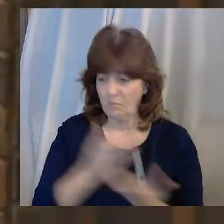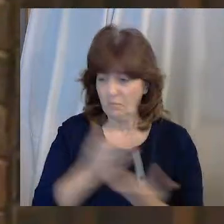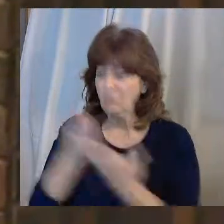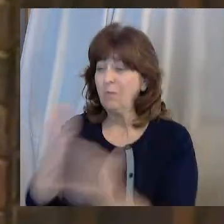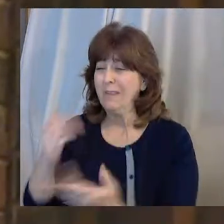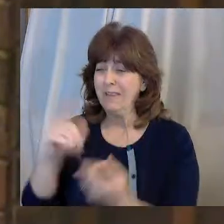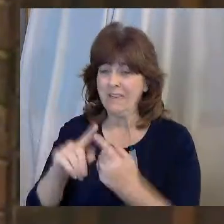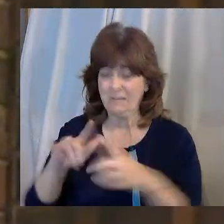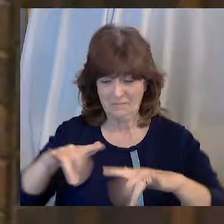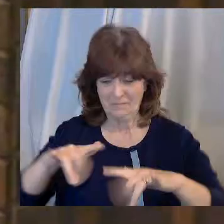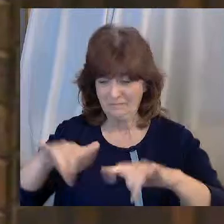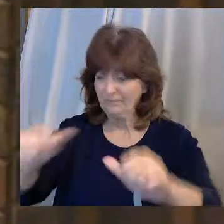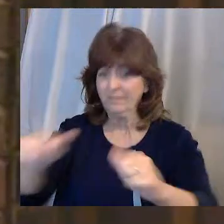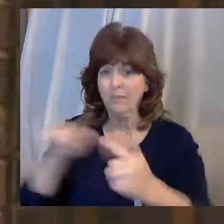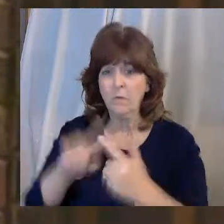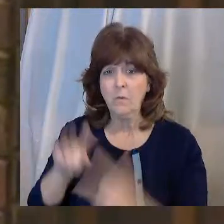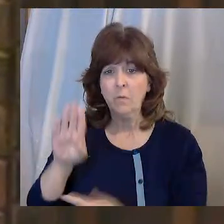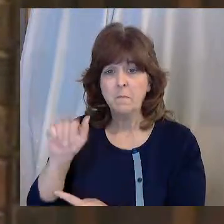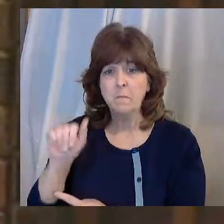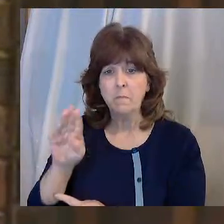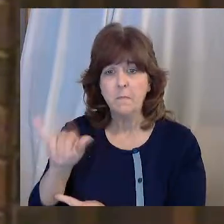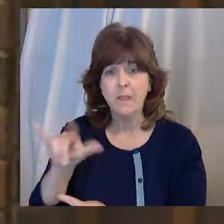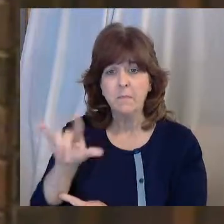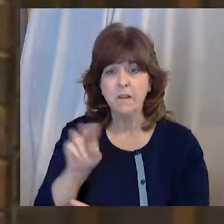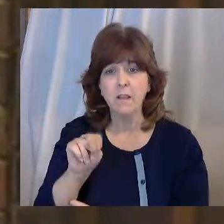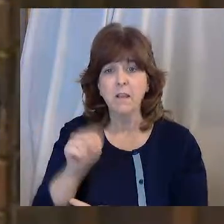God says, I will raise up another king.